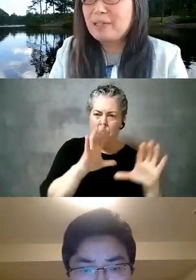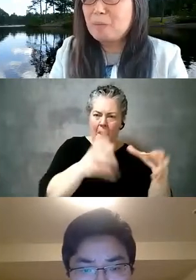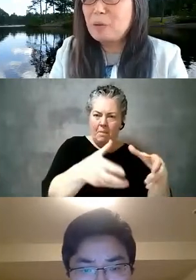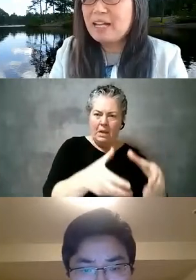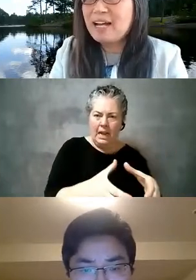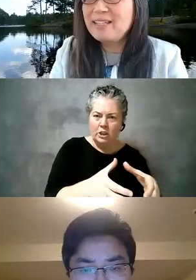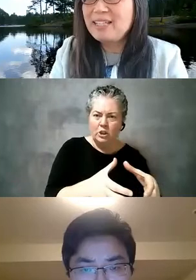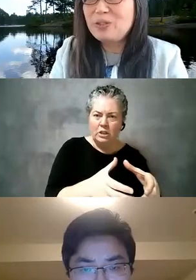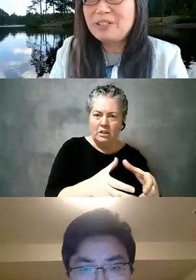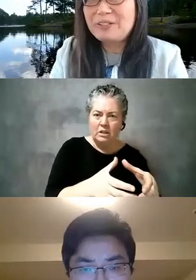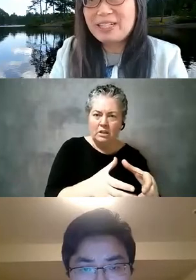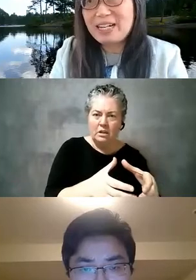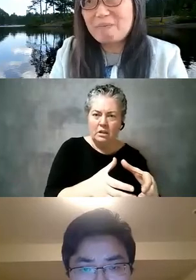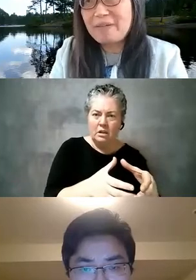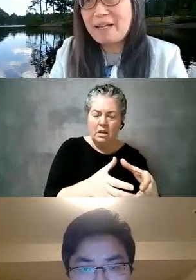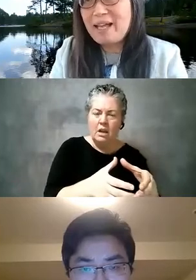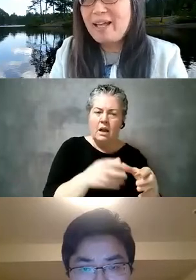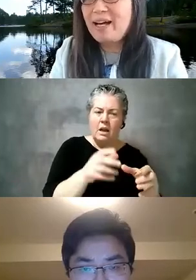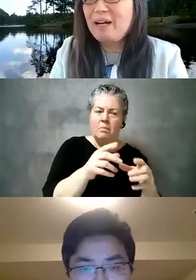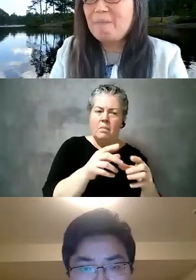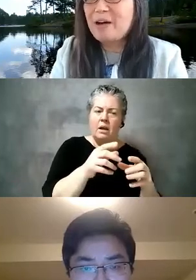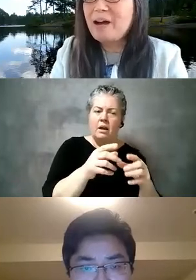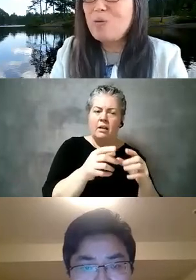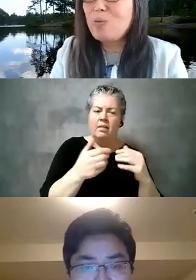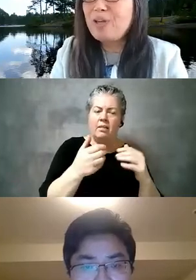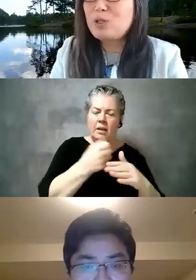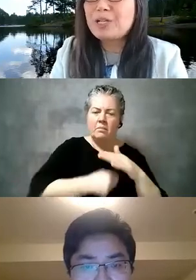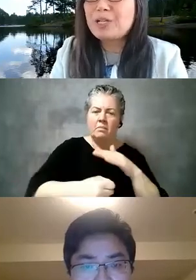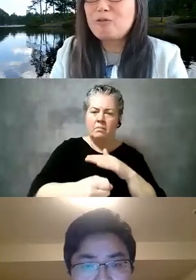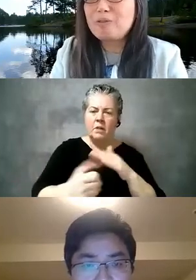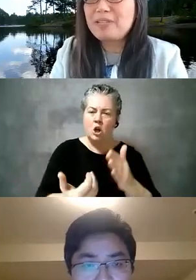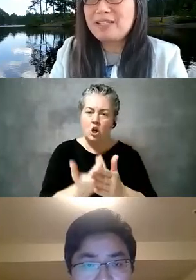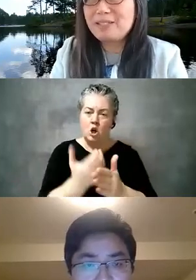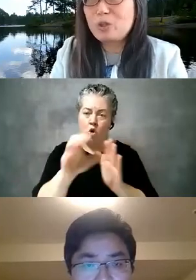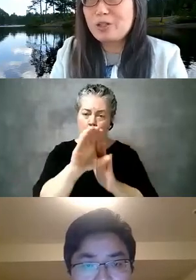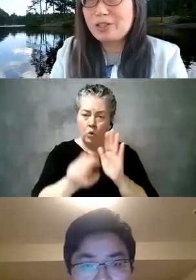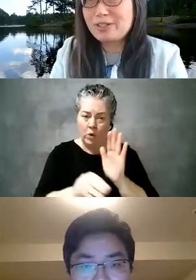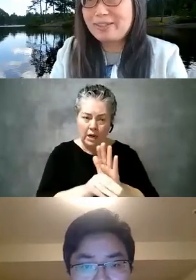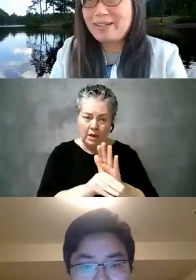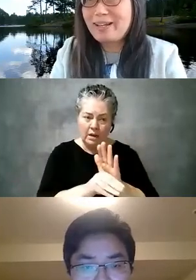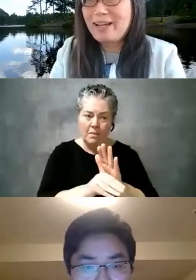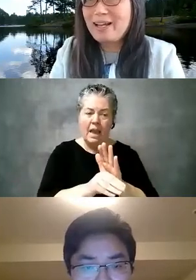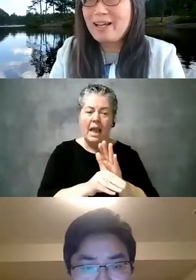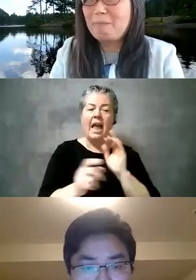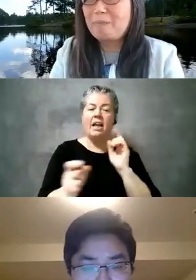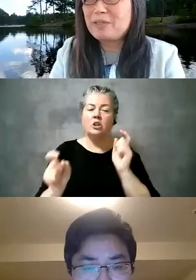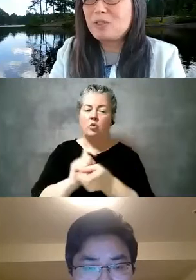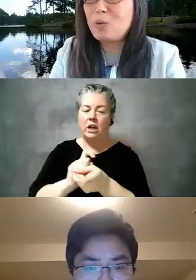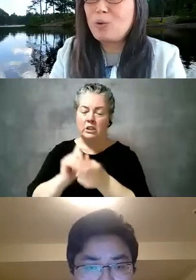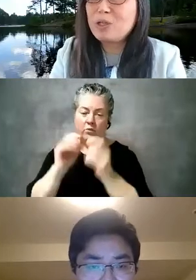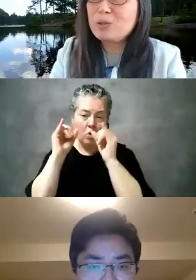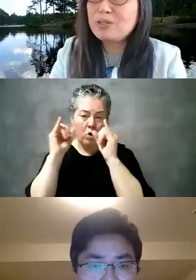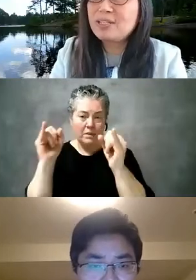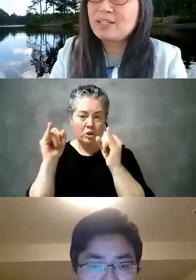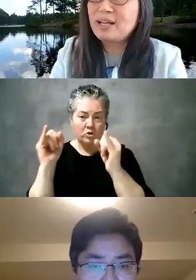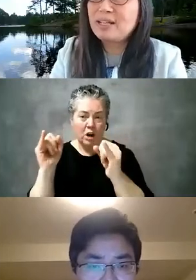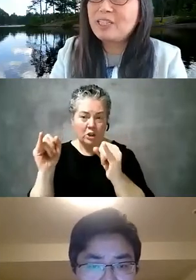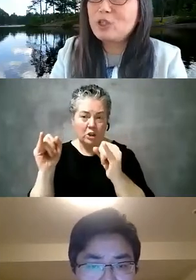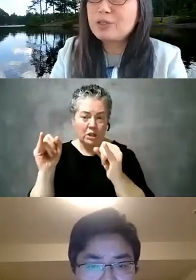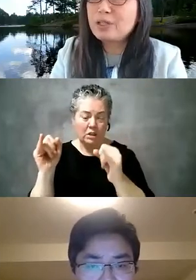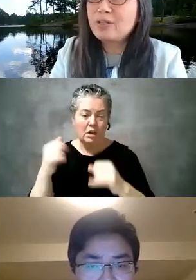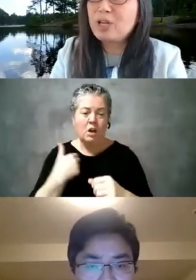were put under the new curriculum along with transformed instruction. So we're